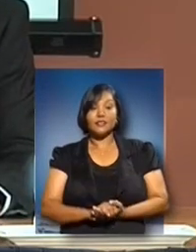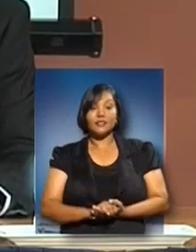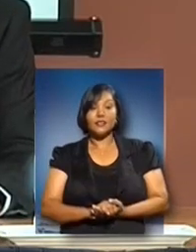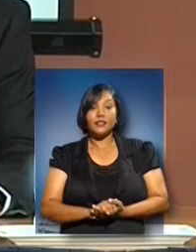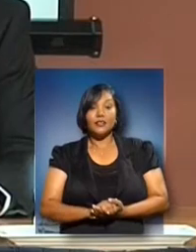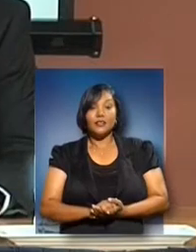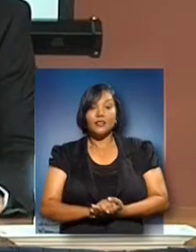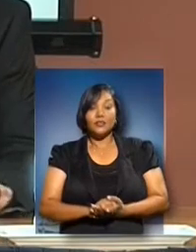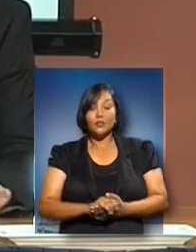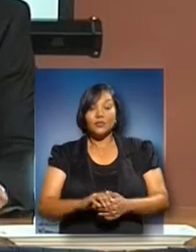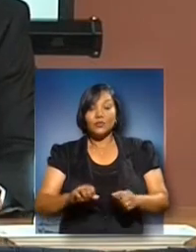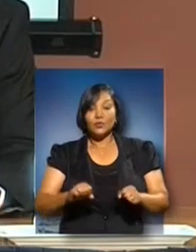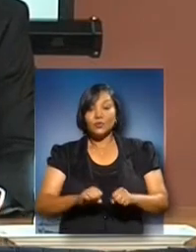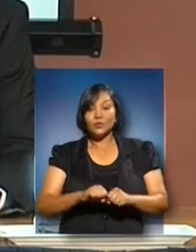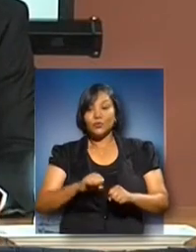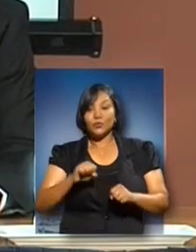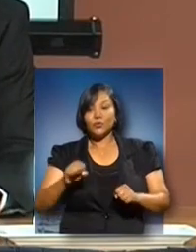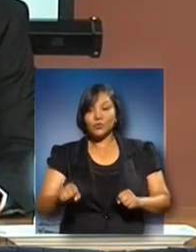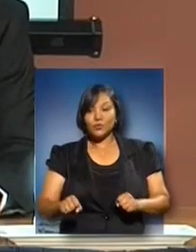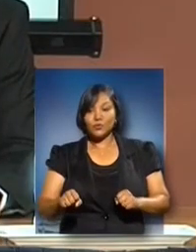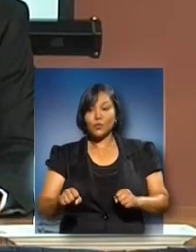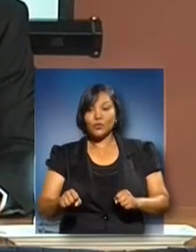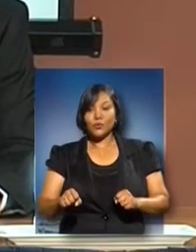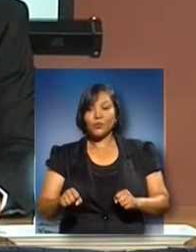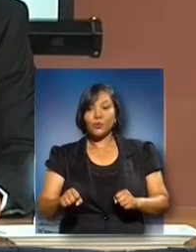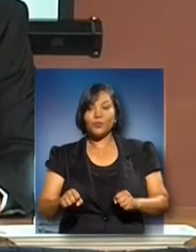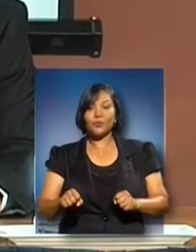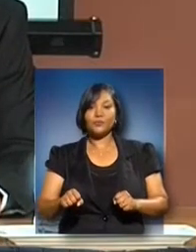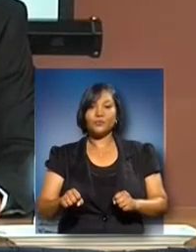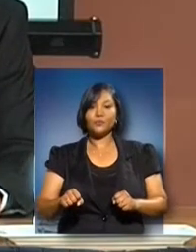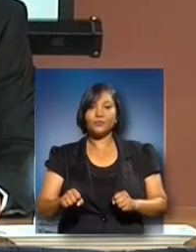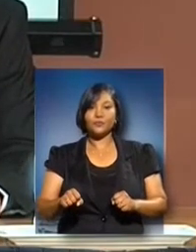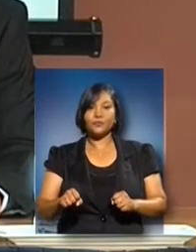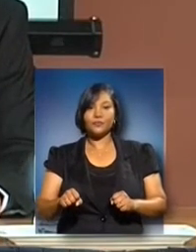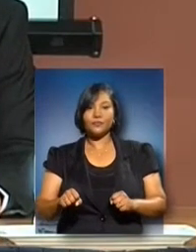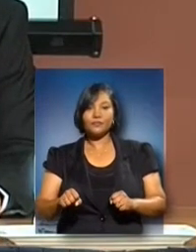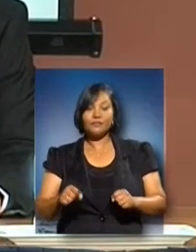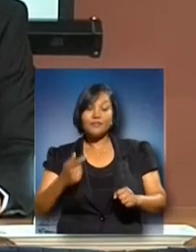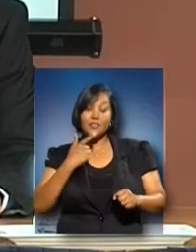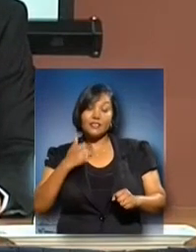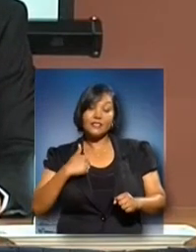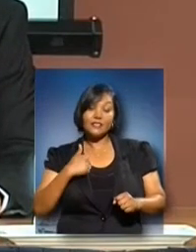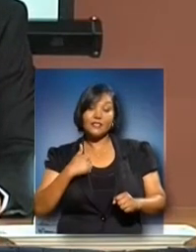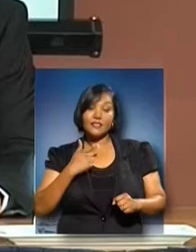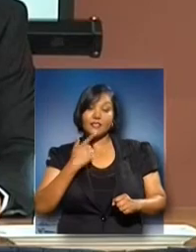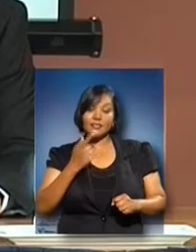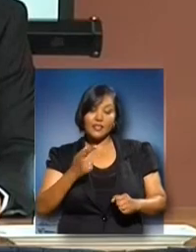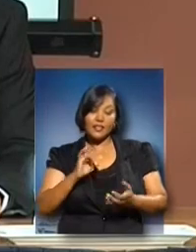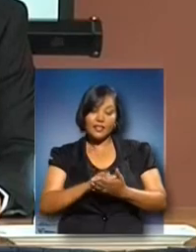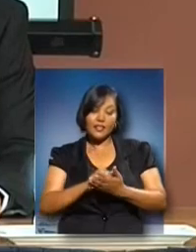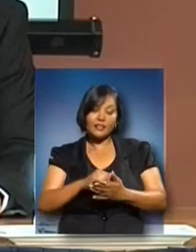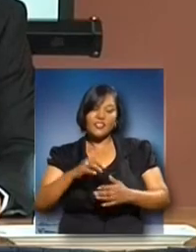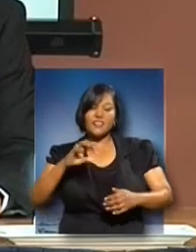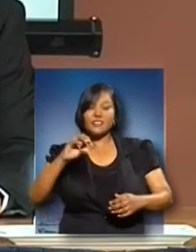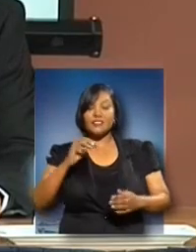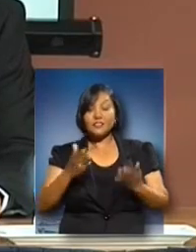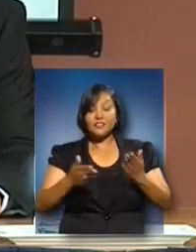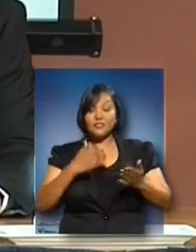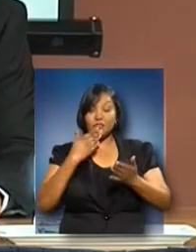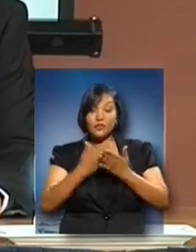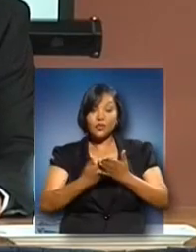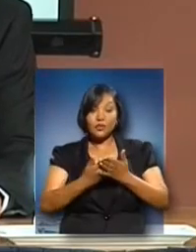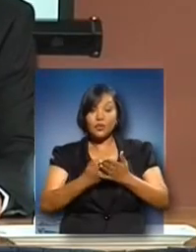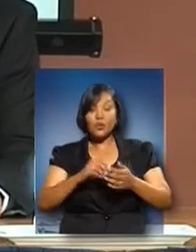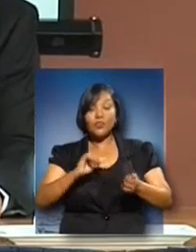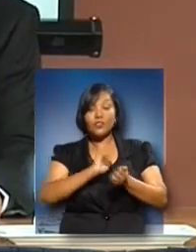good with your service, happy, yeah. And I say, okay, we